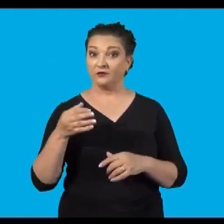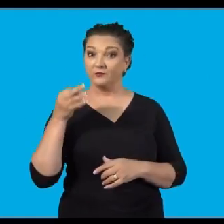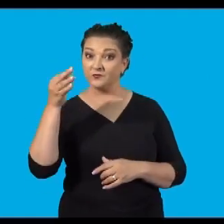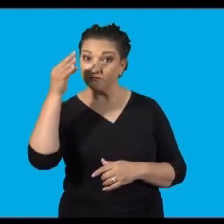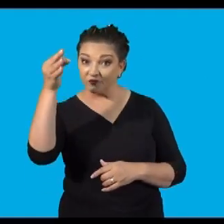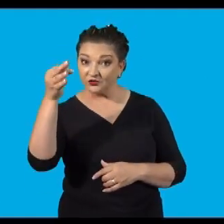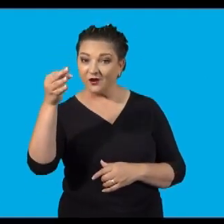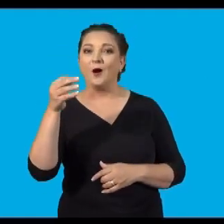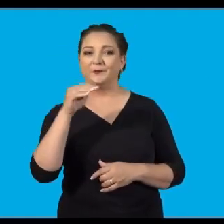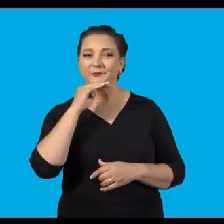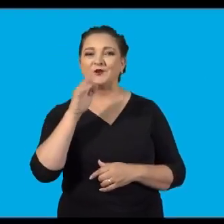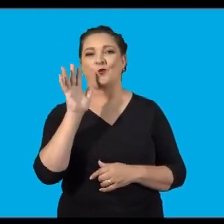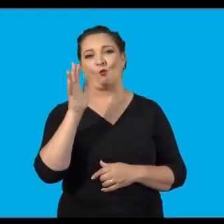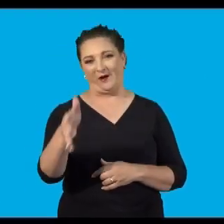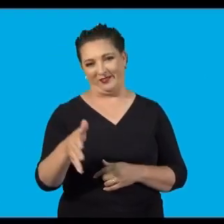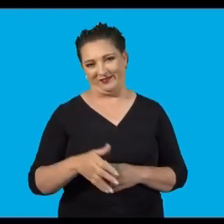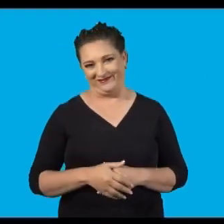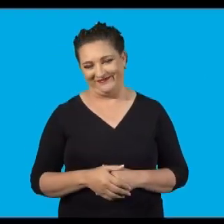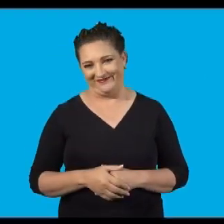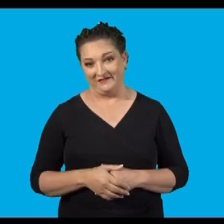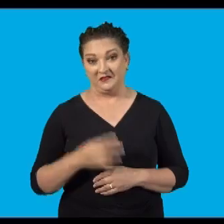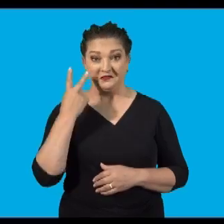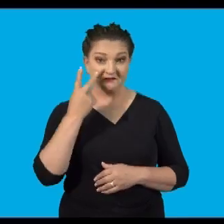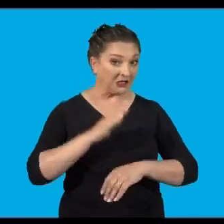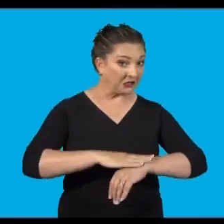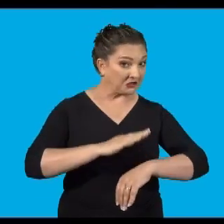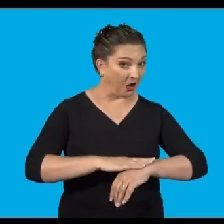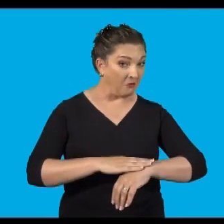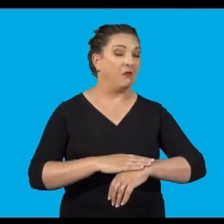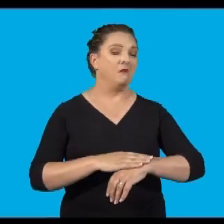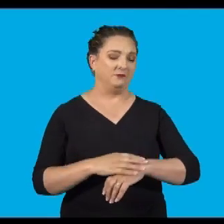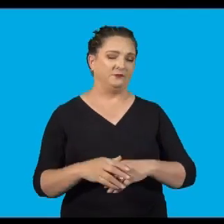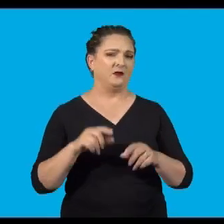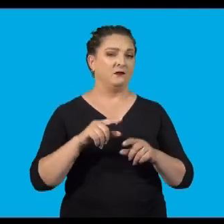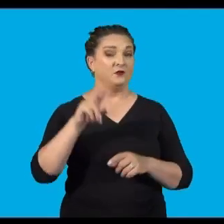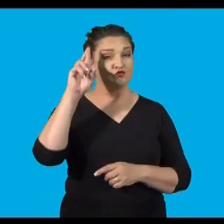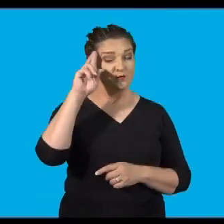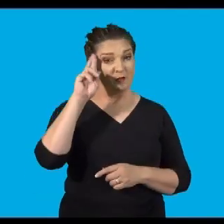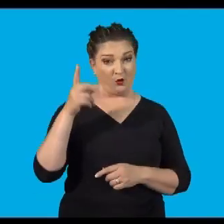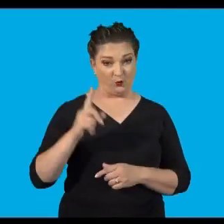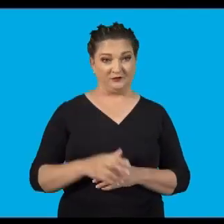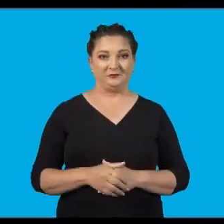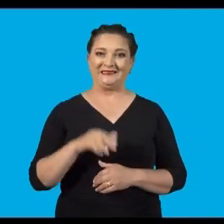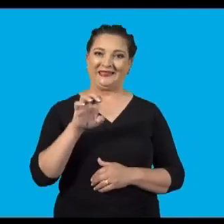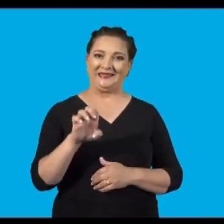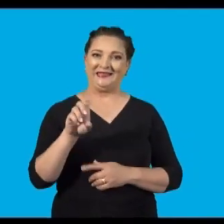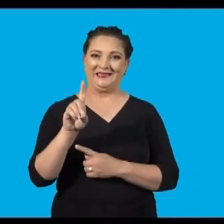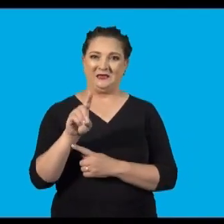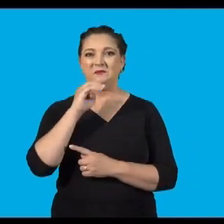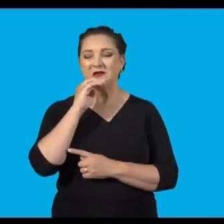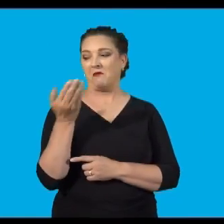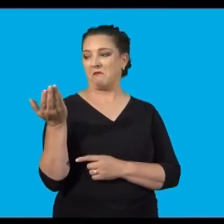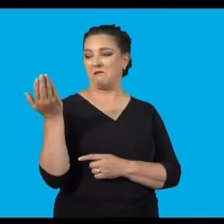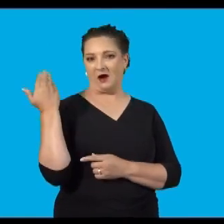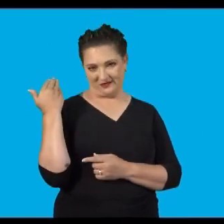will walk. So there's your indicators already of how your tenses are going to work. All right, so remember, we add